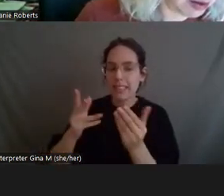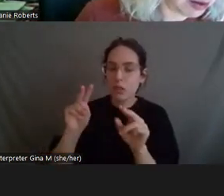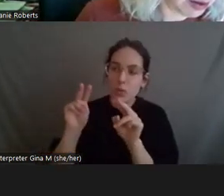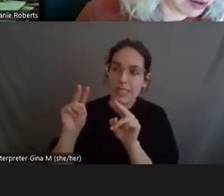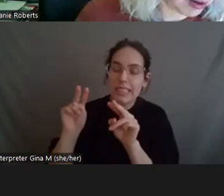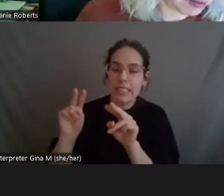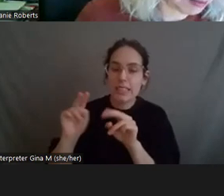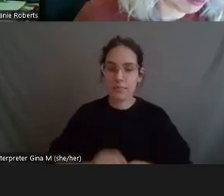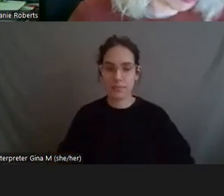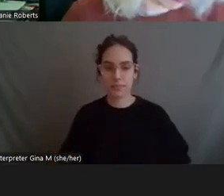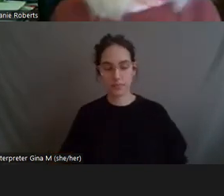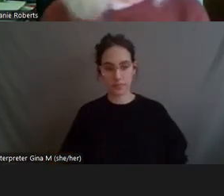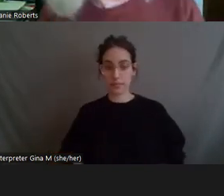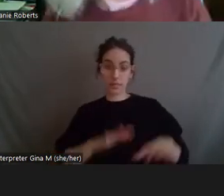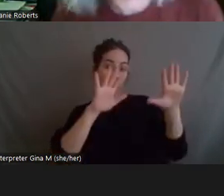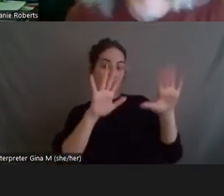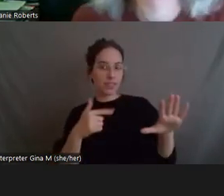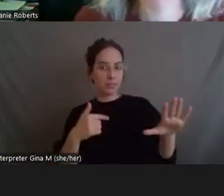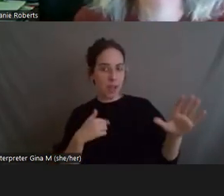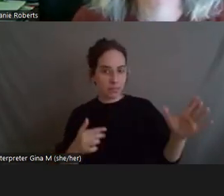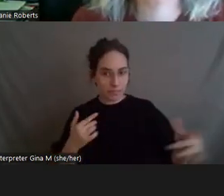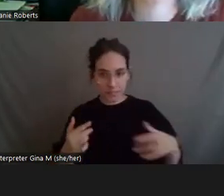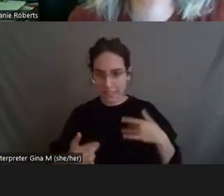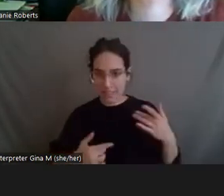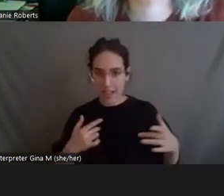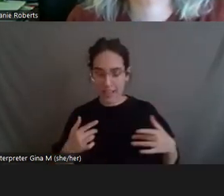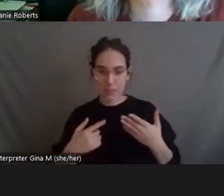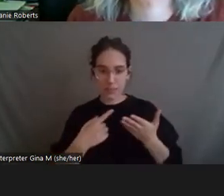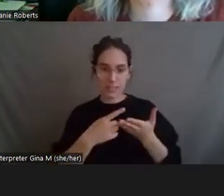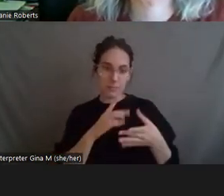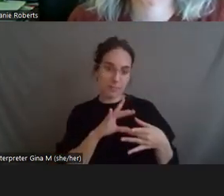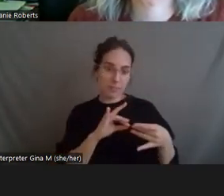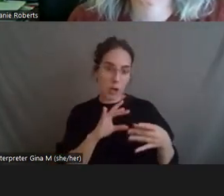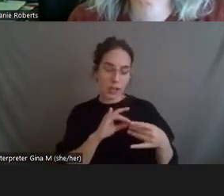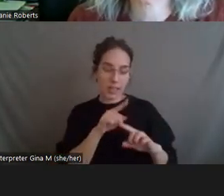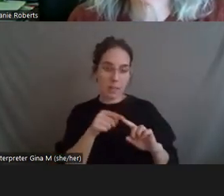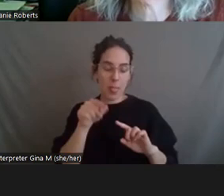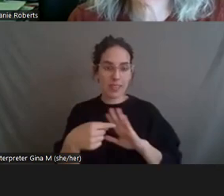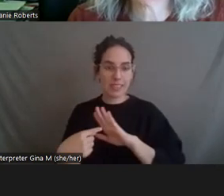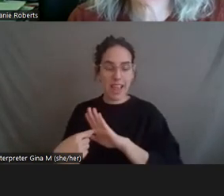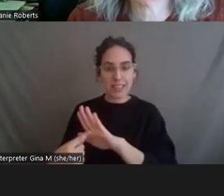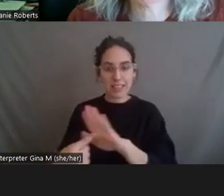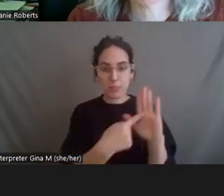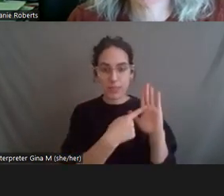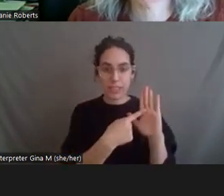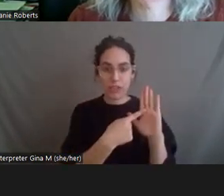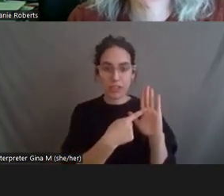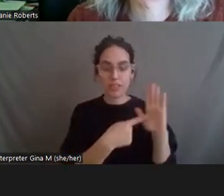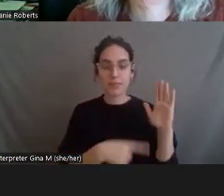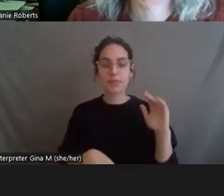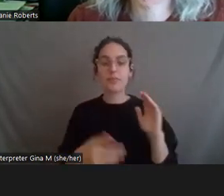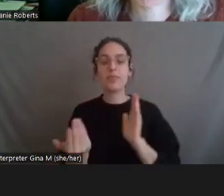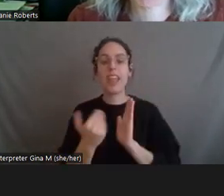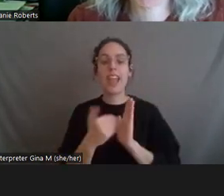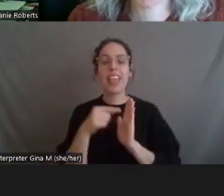Awesome. Well, I am really excited to be talking about this exhibition today. Again, this is half of HAMOC